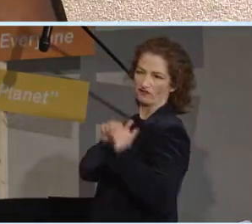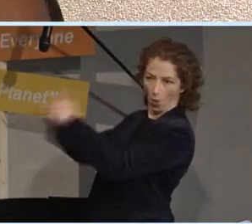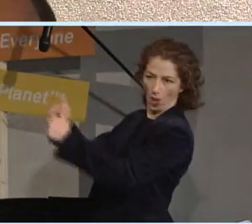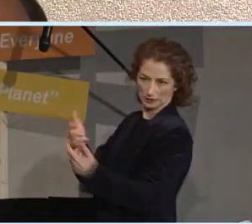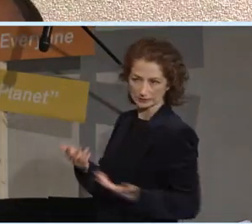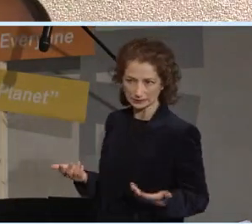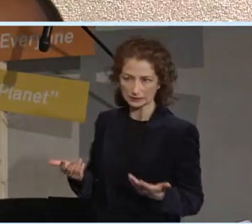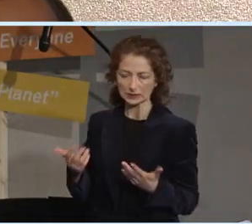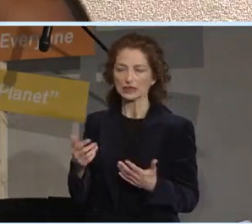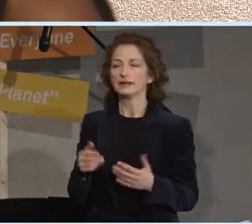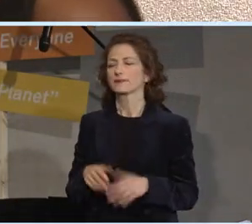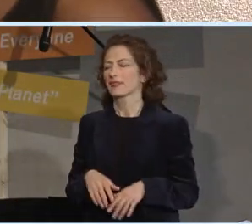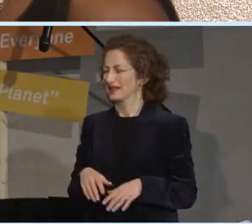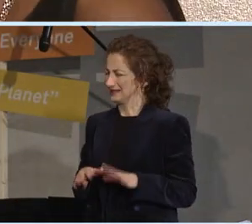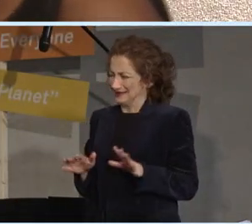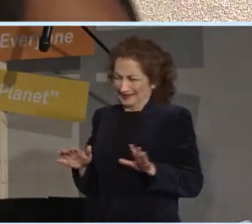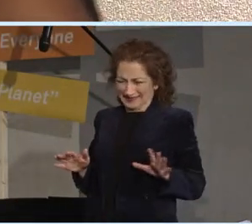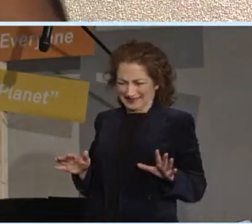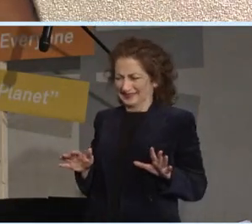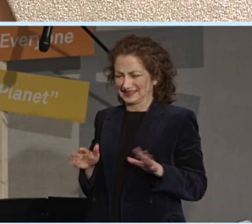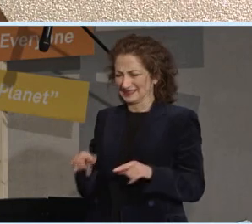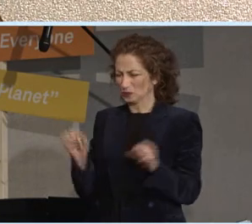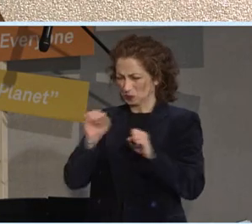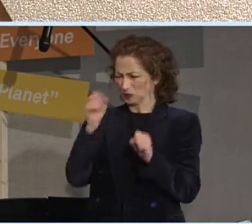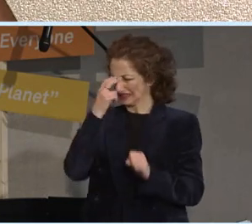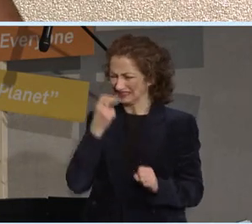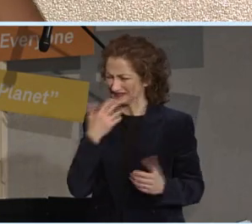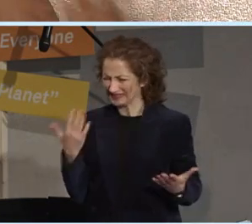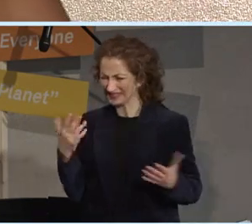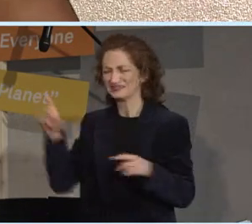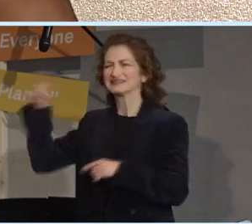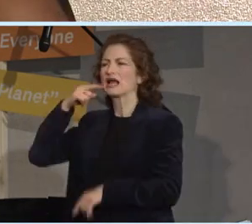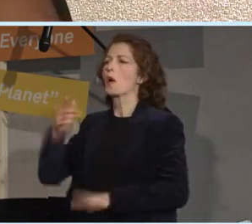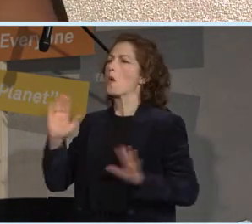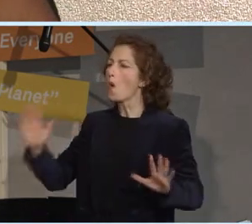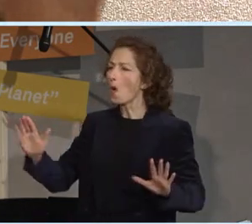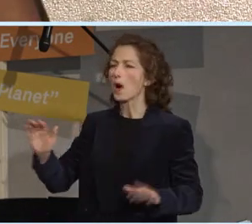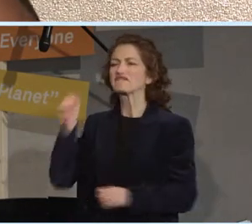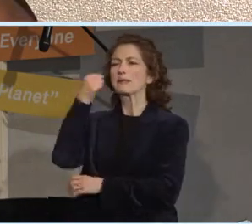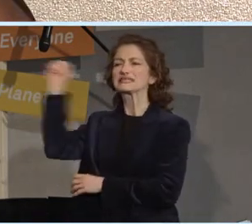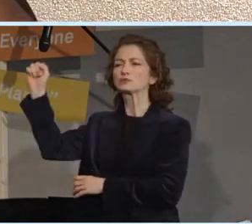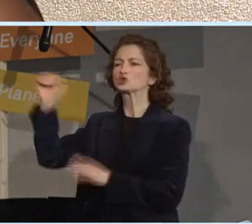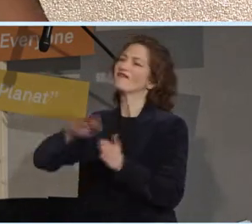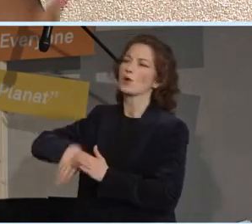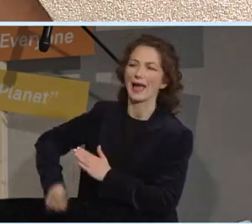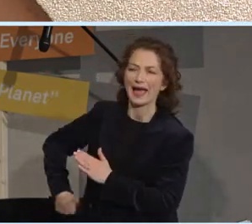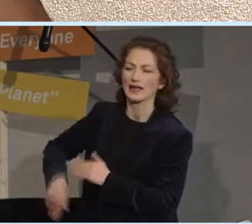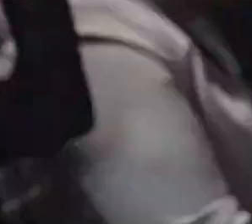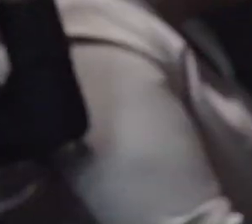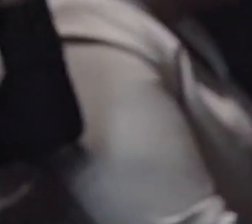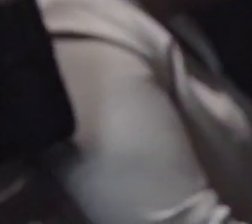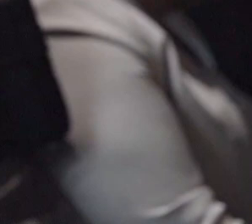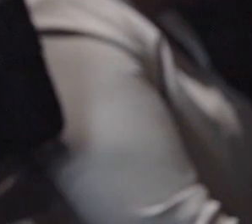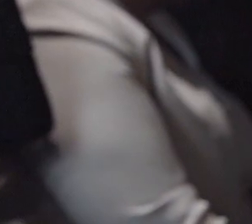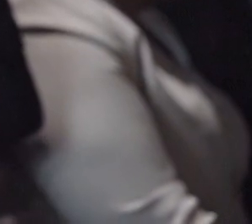us how insanely naive it was that claims of post-racialism or post-feminism or post-anything were